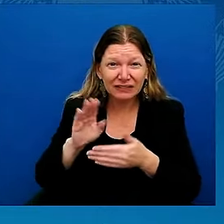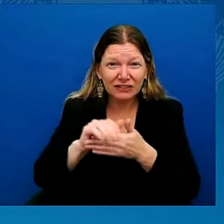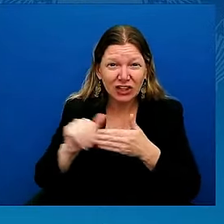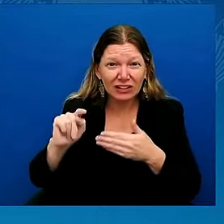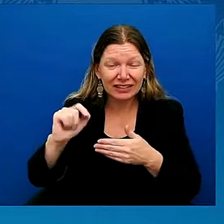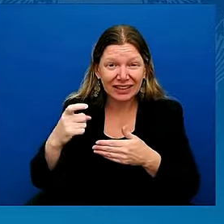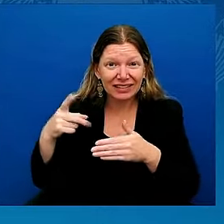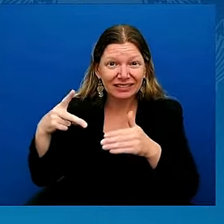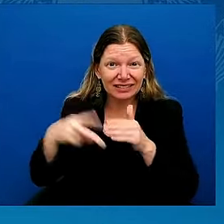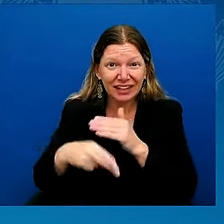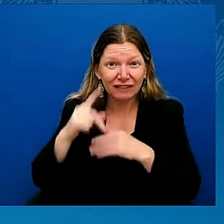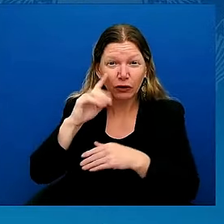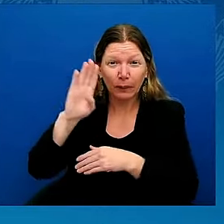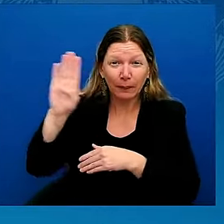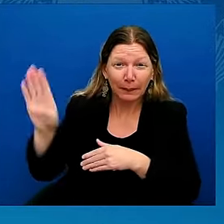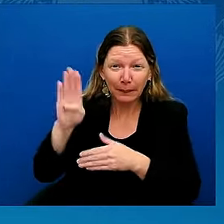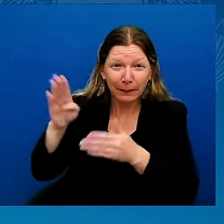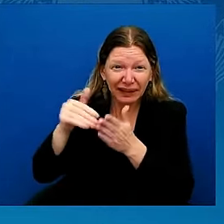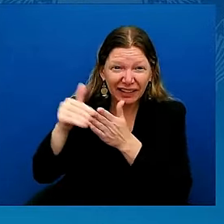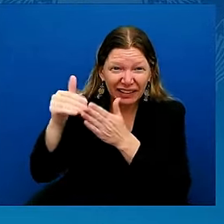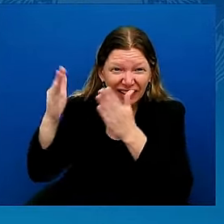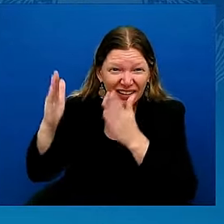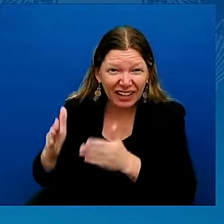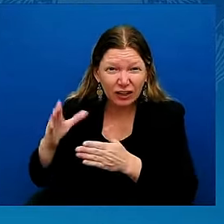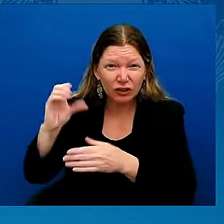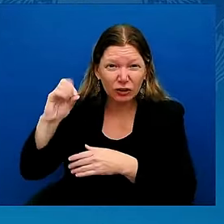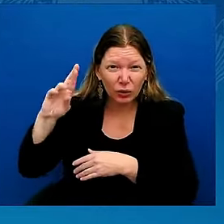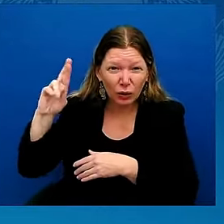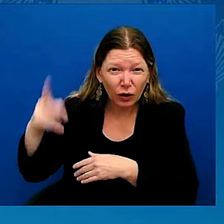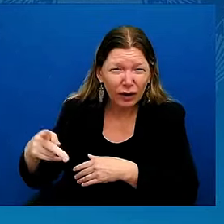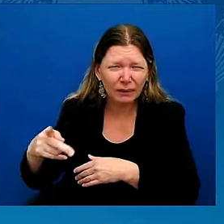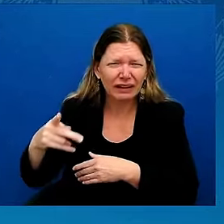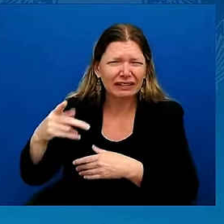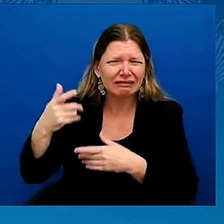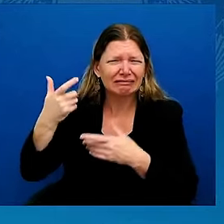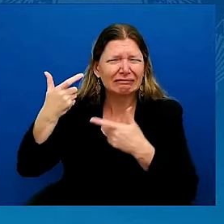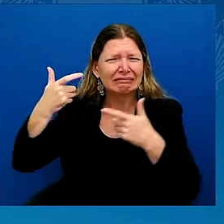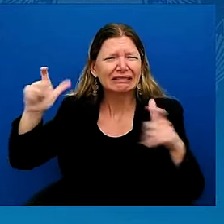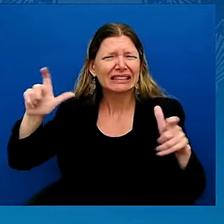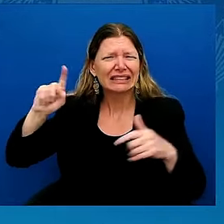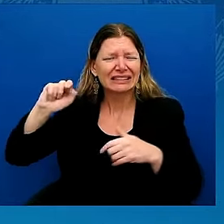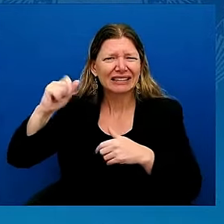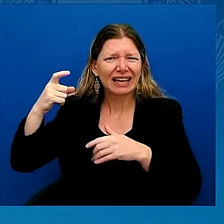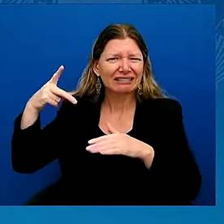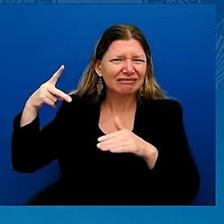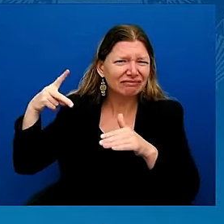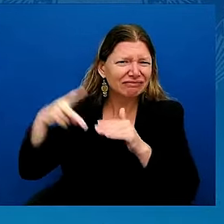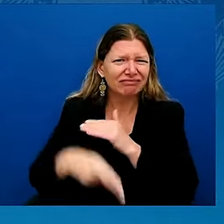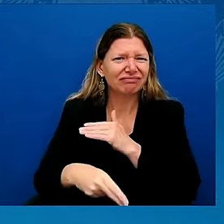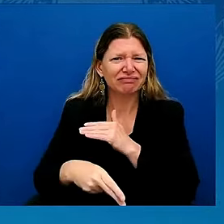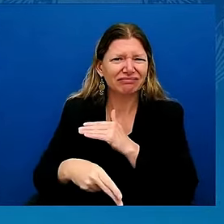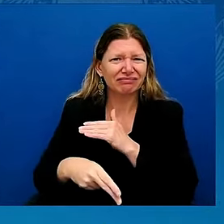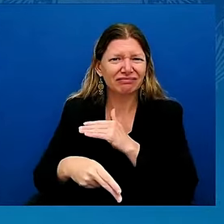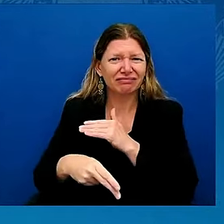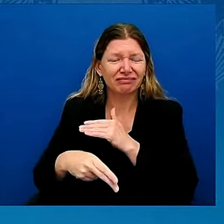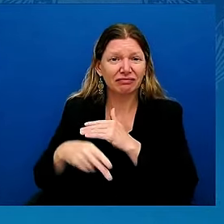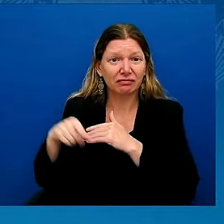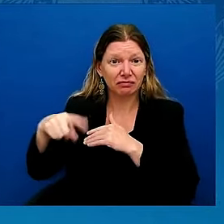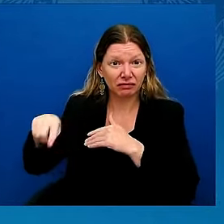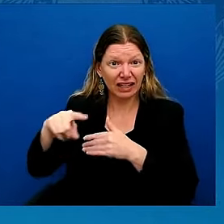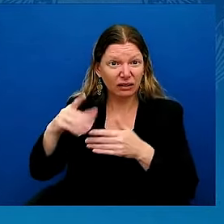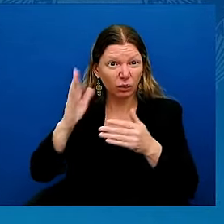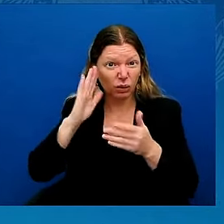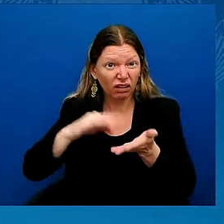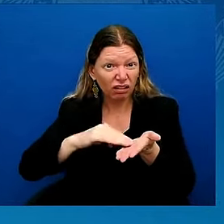Pardon January 6th perpetrators who attacked our Capitol not far from here. They will cut Social Security and Medicare.